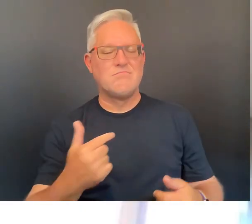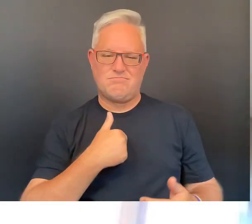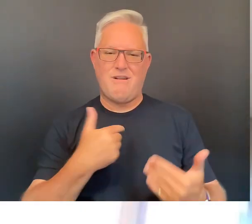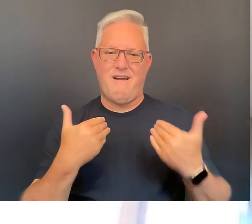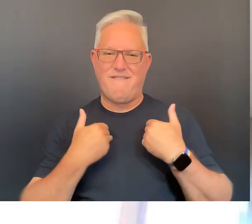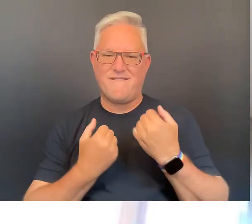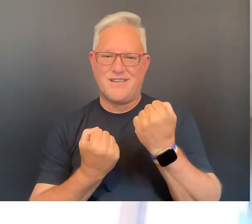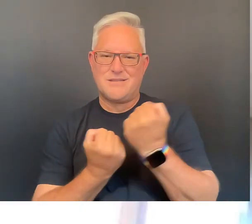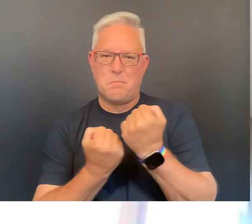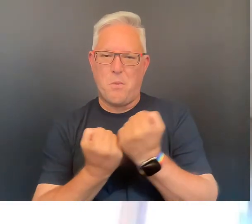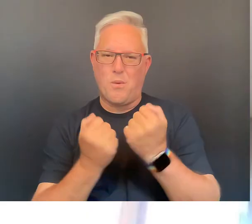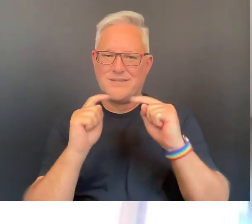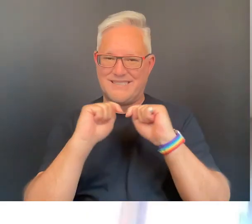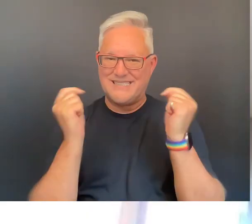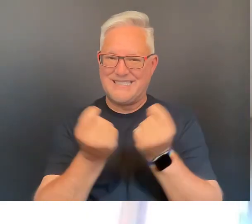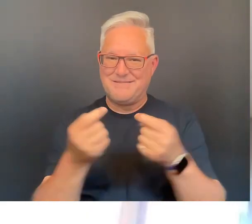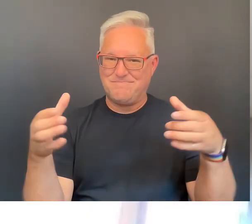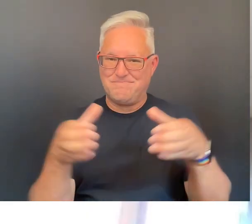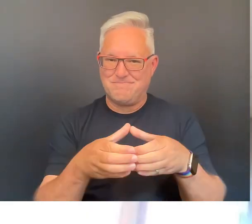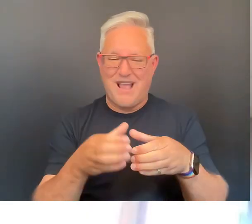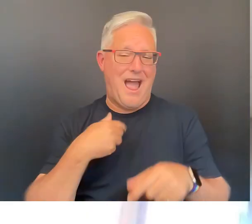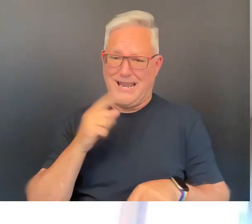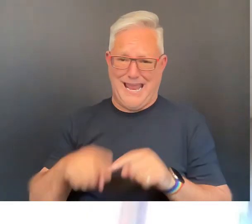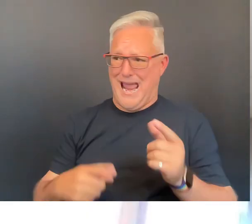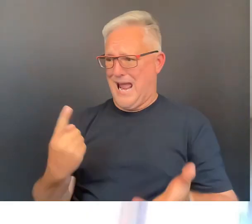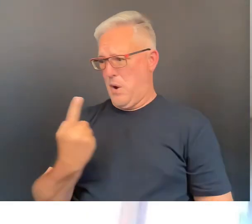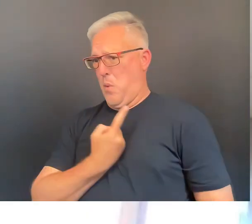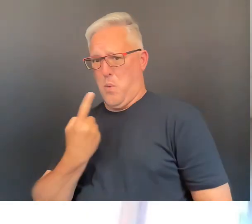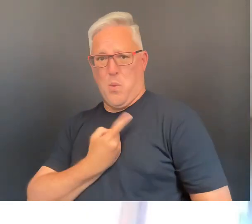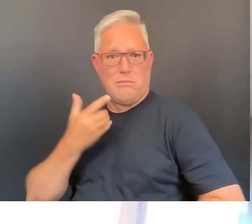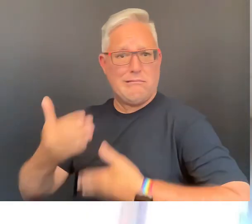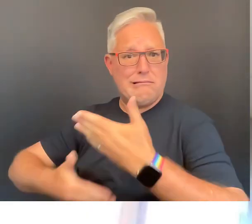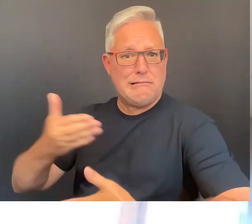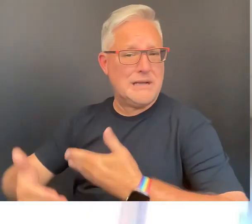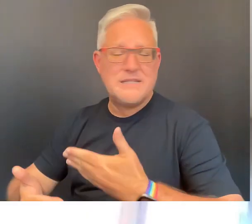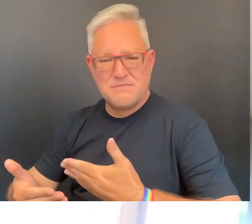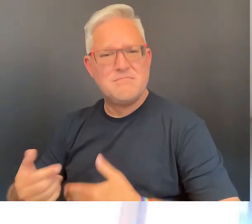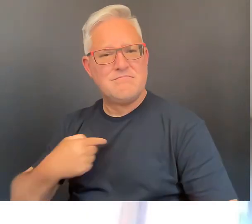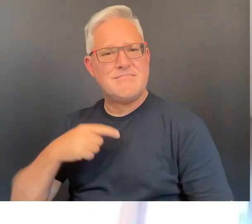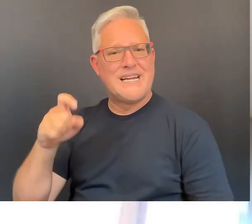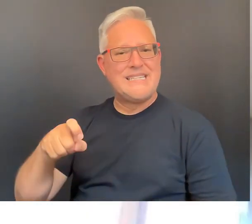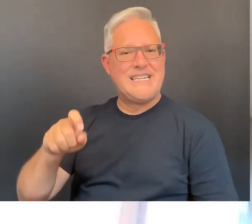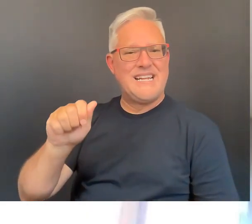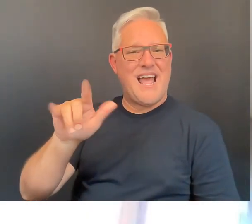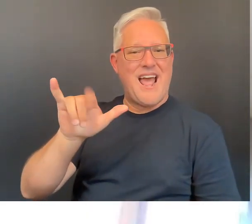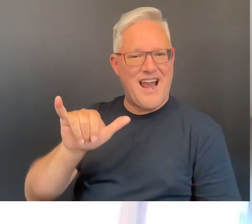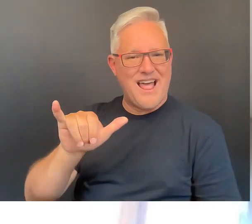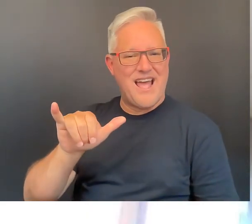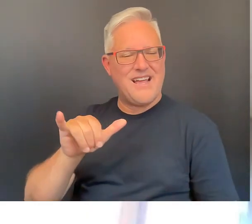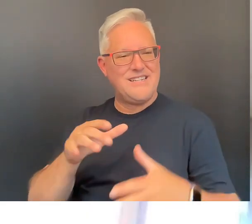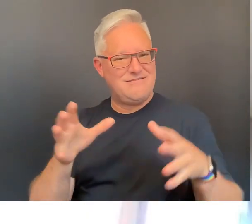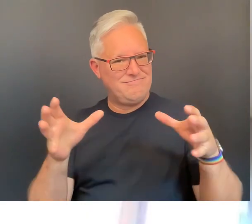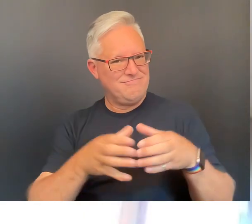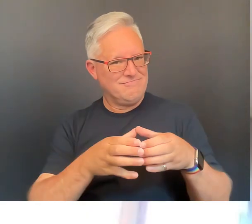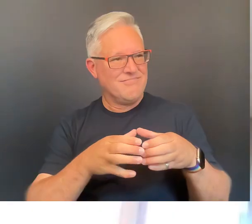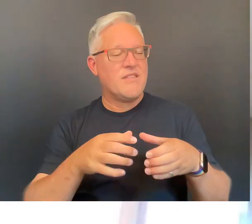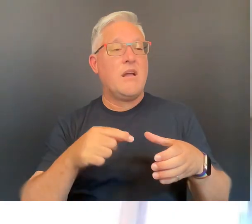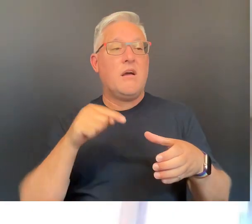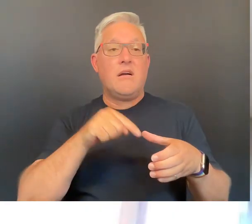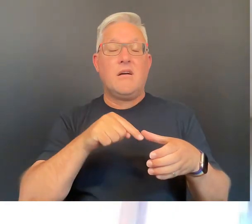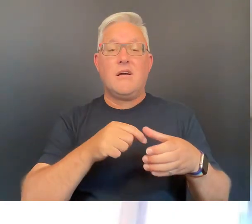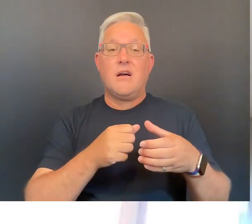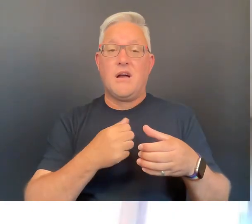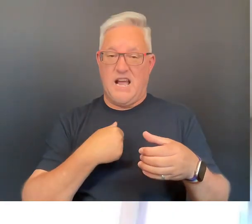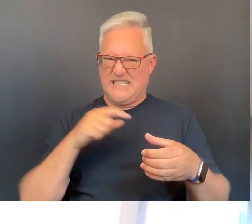a support team because I can't do this alone. I need allies, but I need a support